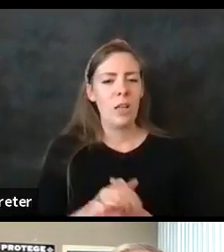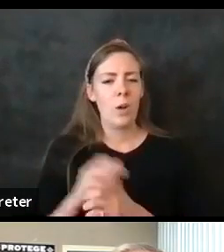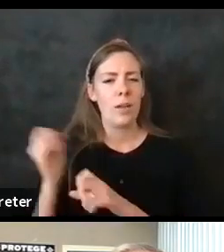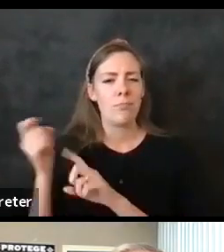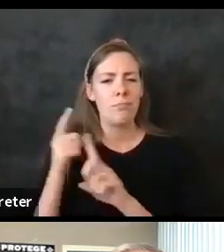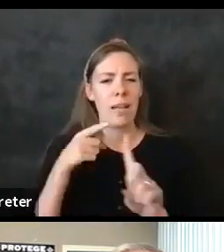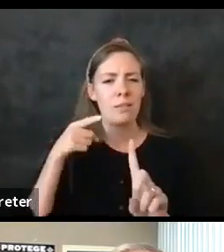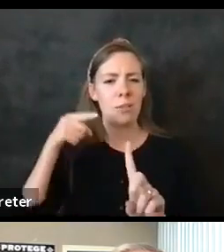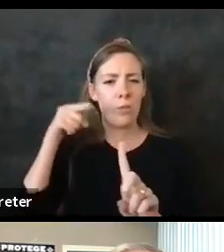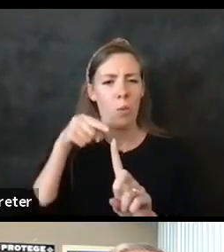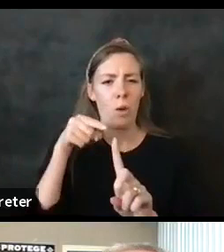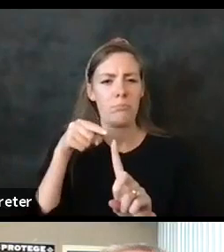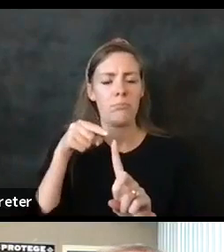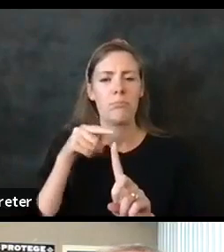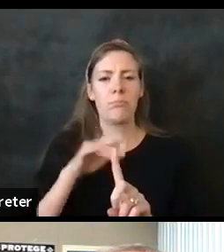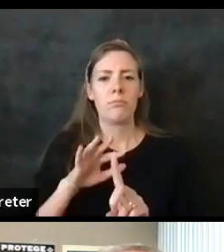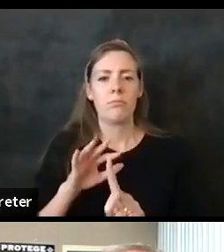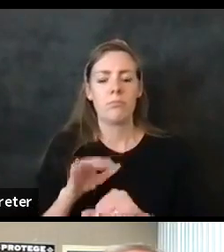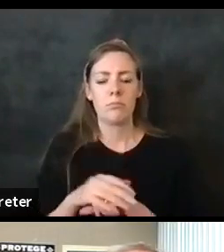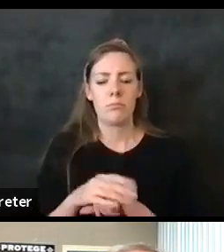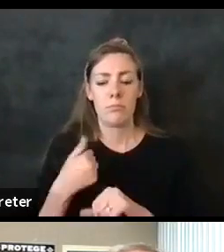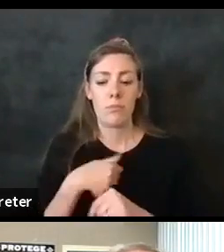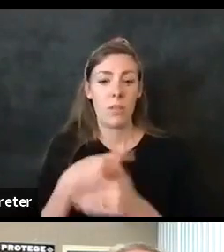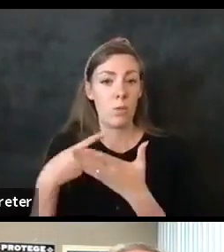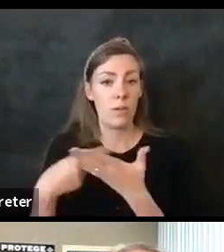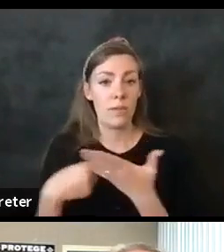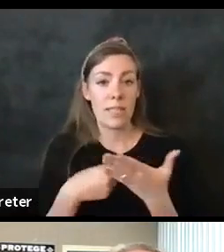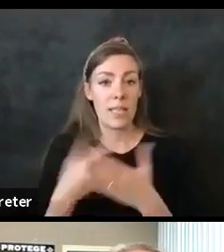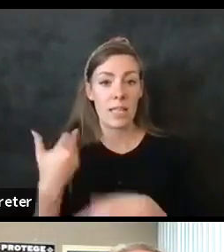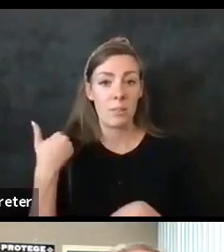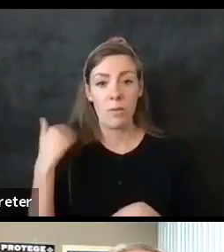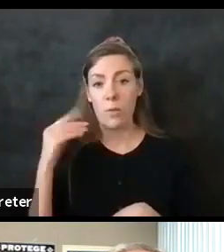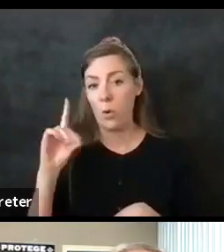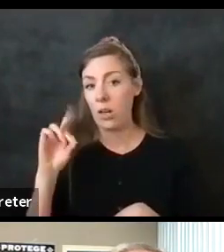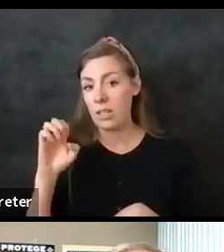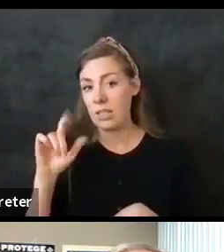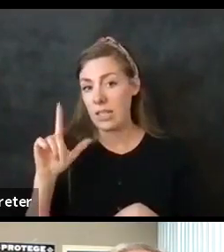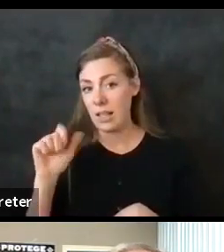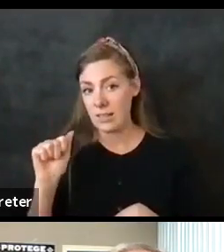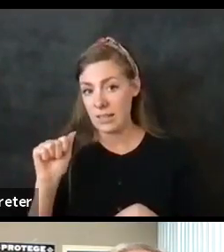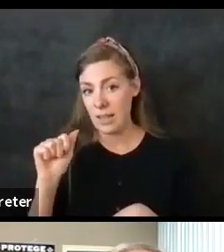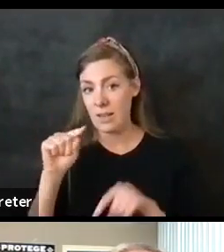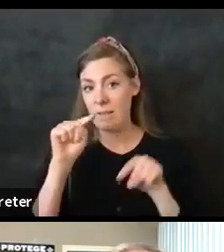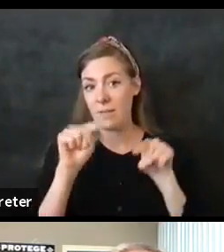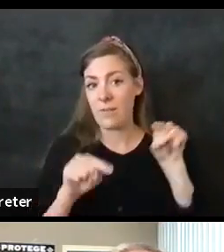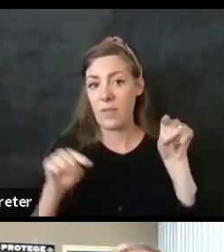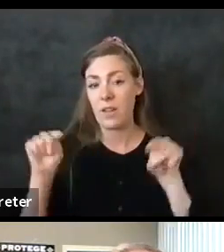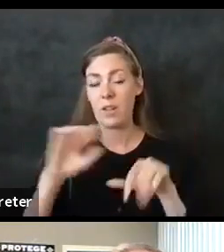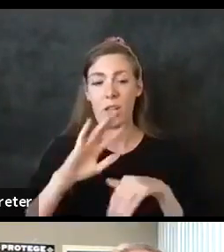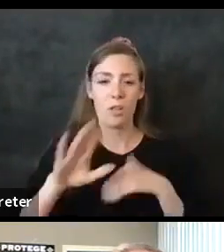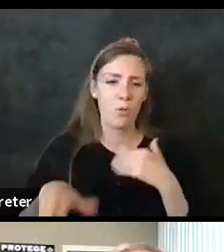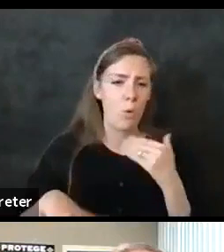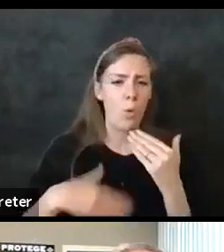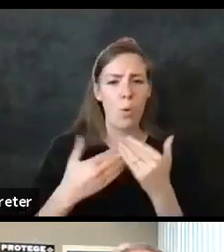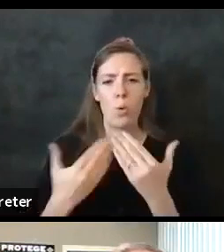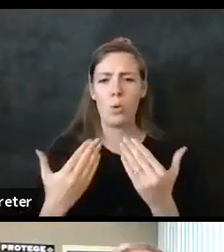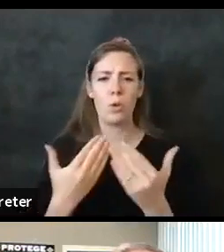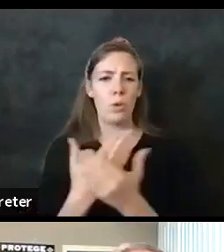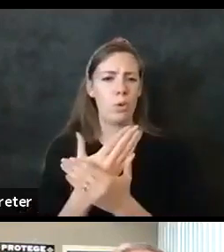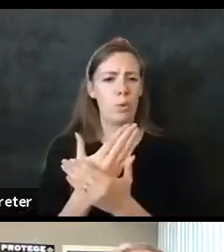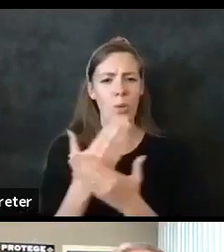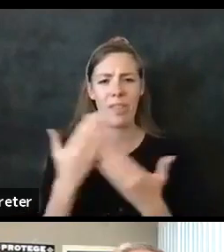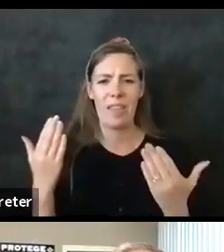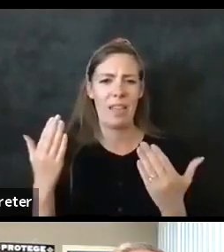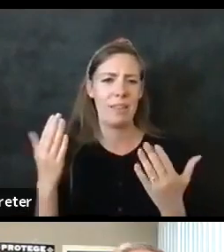point, as we've discussed before, the Delta variant is a whole new beast than what we were dealing with a year